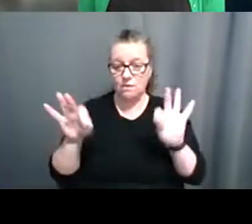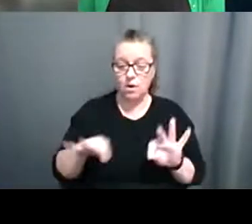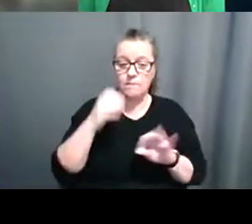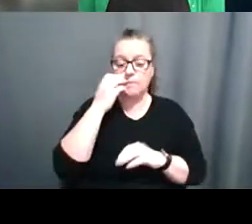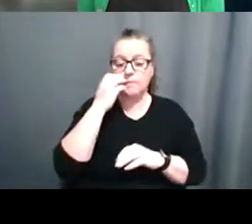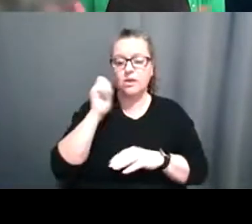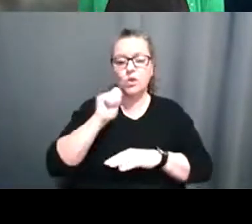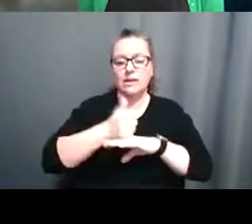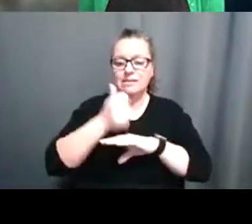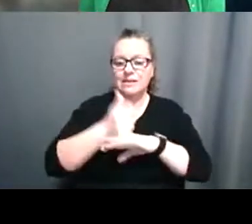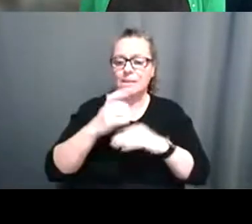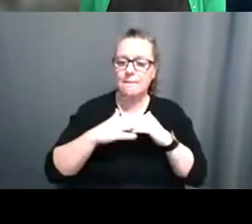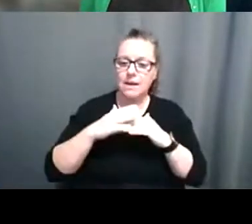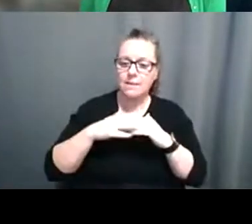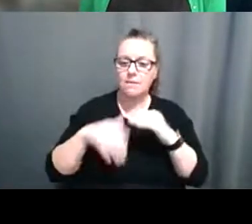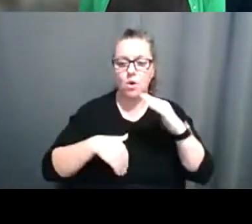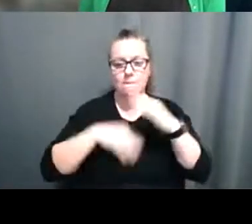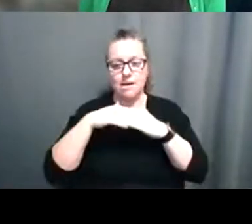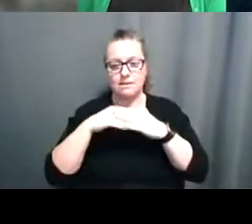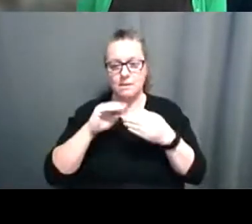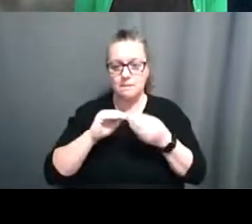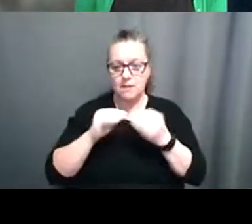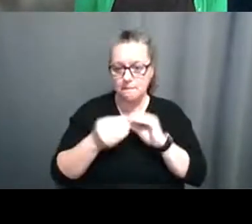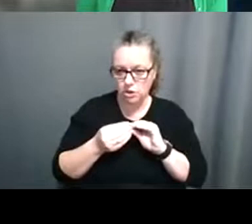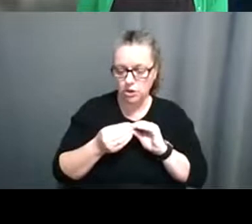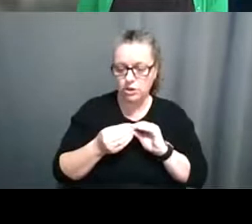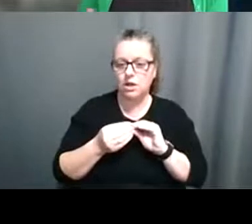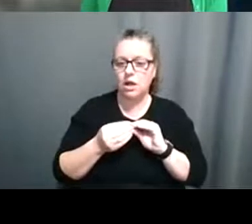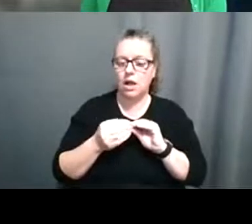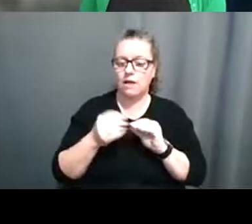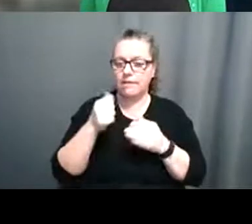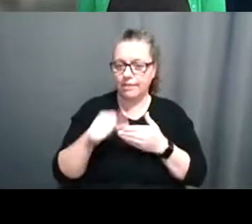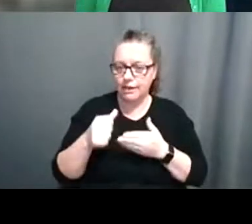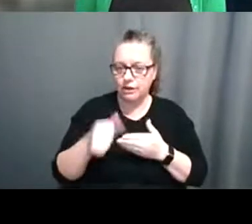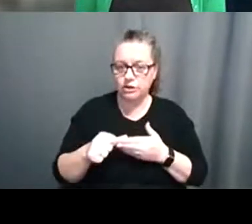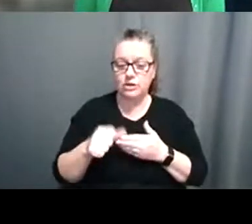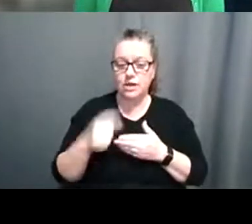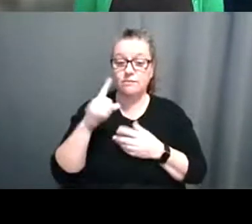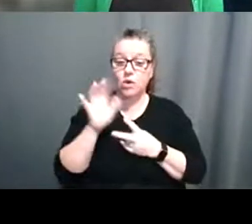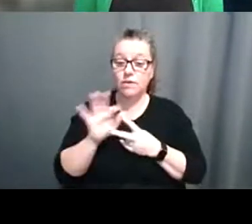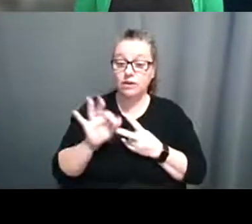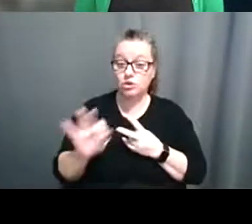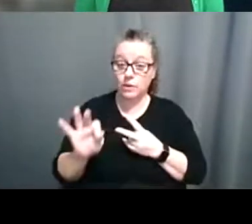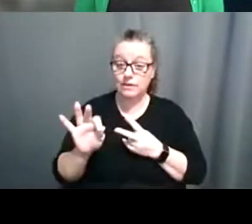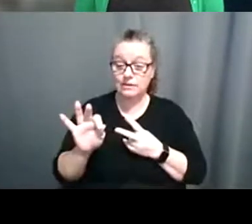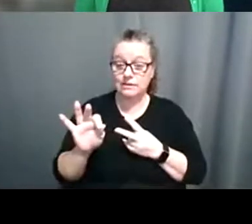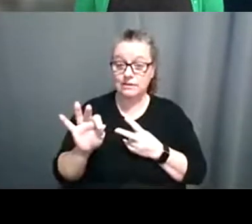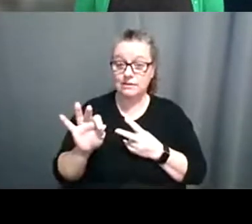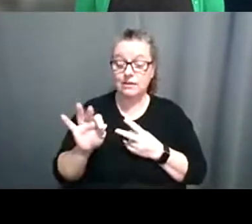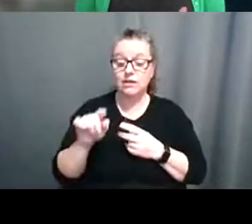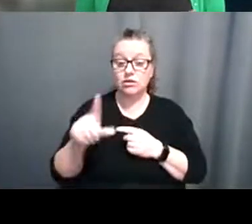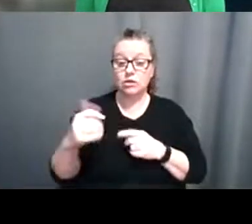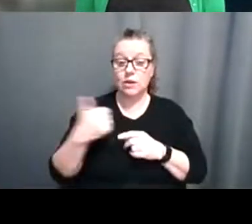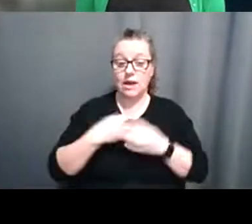a minimum or maximum number of characters. And for the choice option, you have a